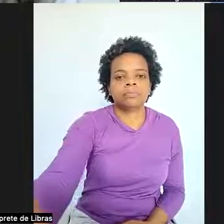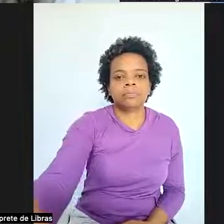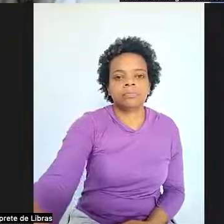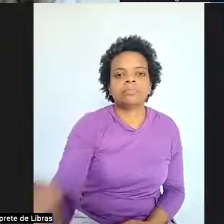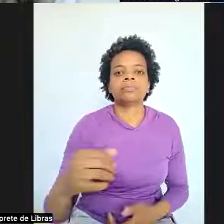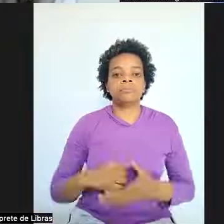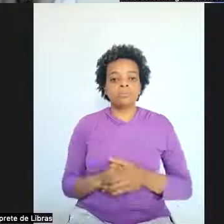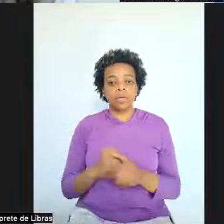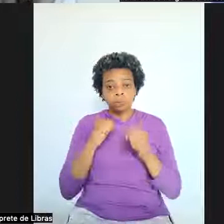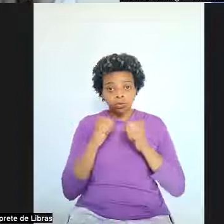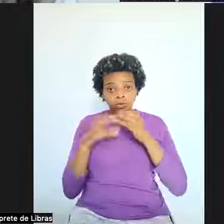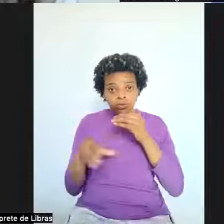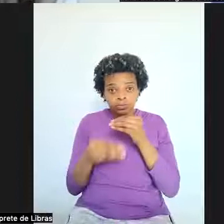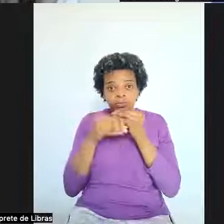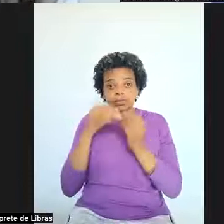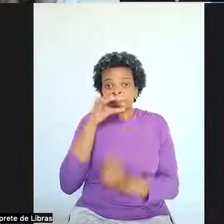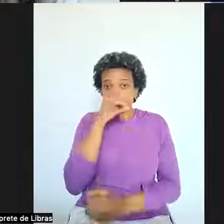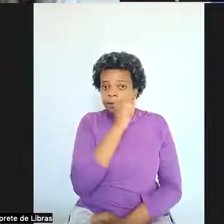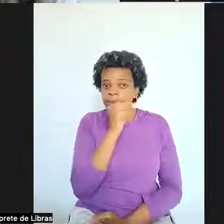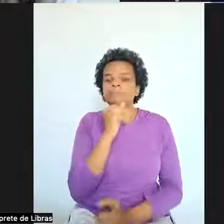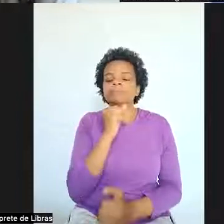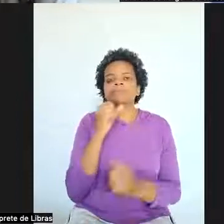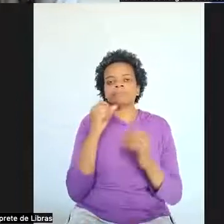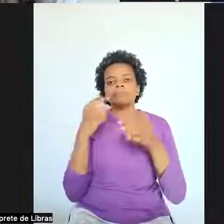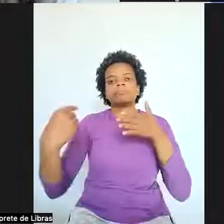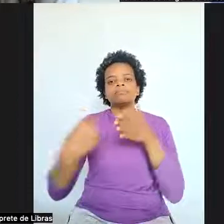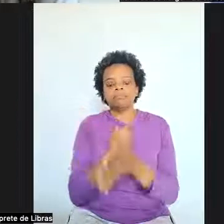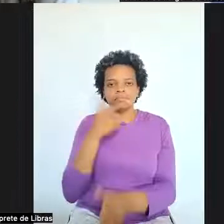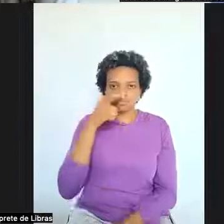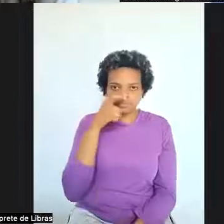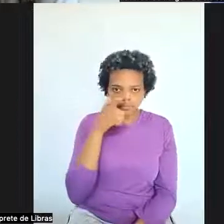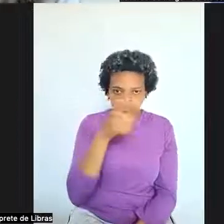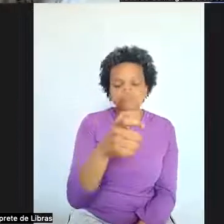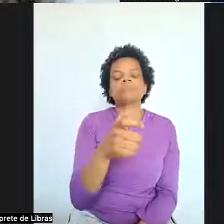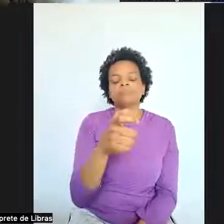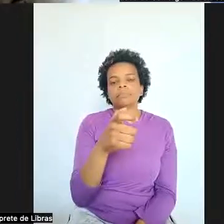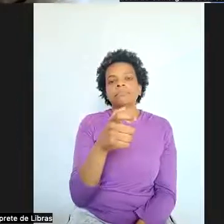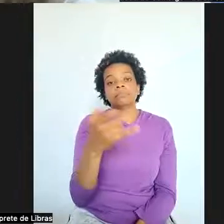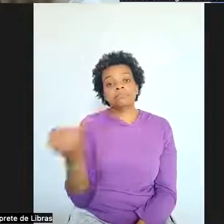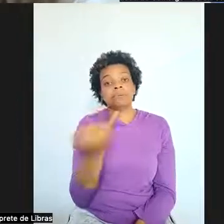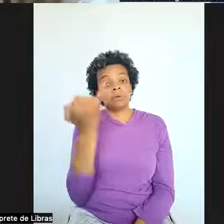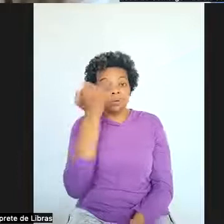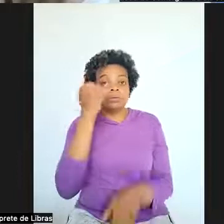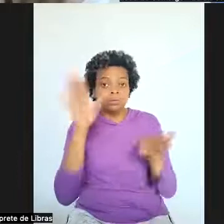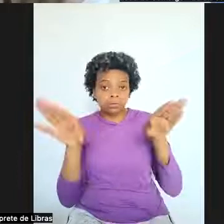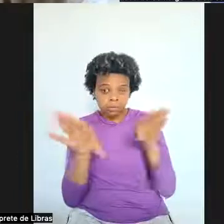Rapidinho, uma pergunta fantástica. May I contribute a little bit, Dudu? It's a fantastic